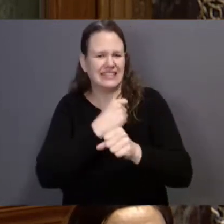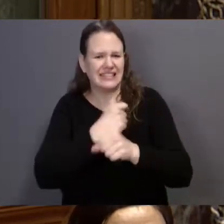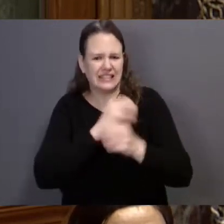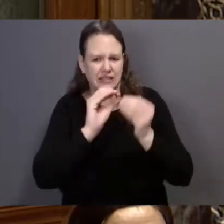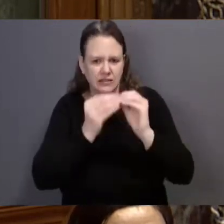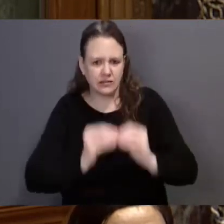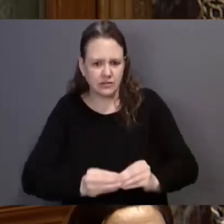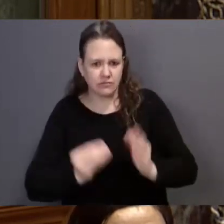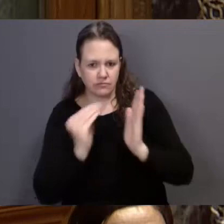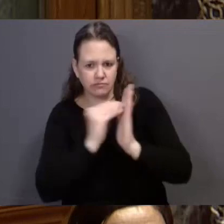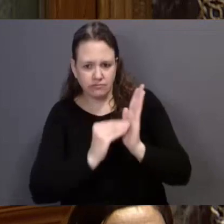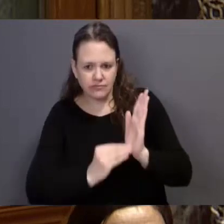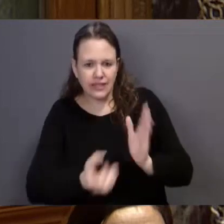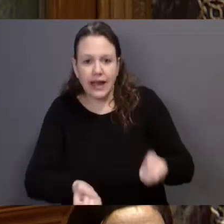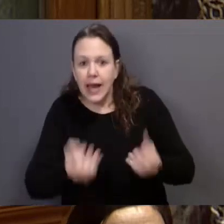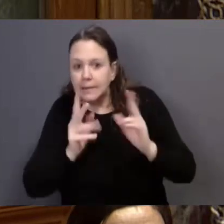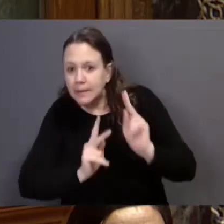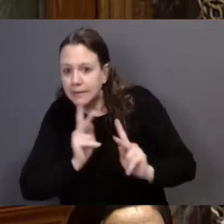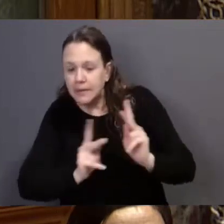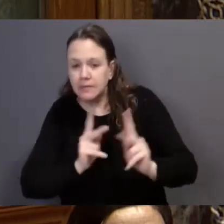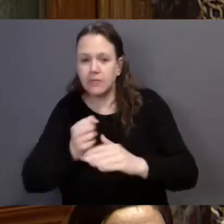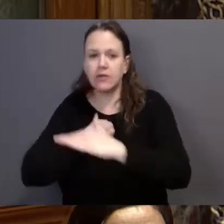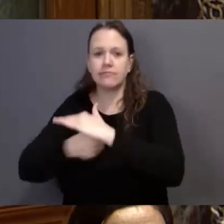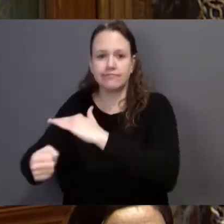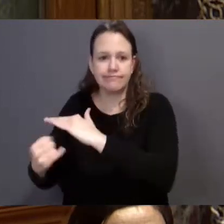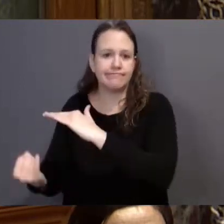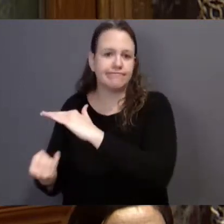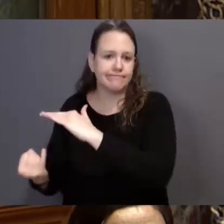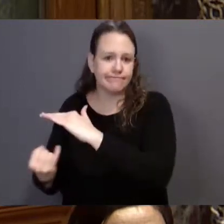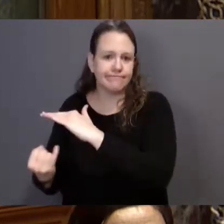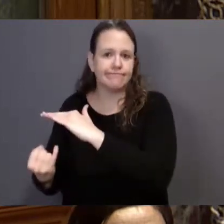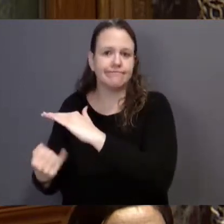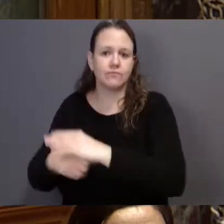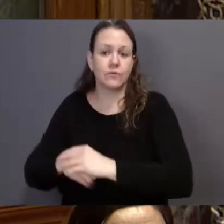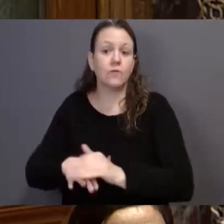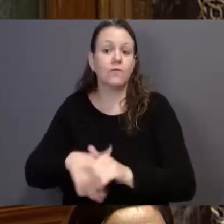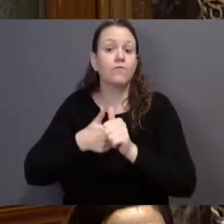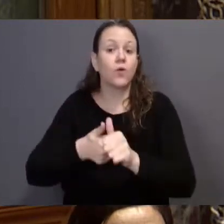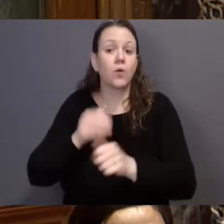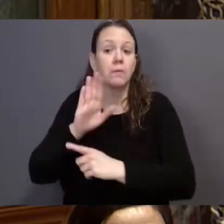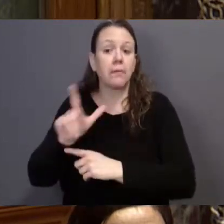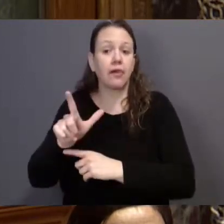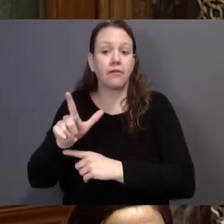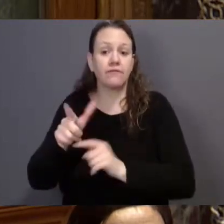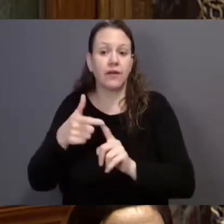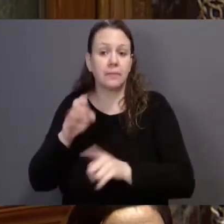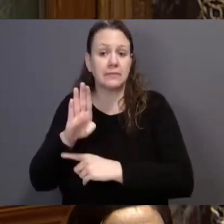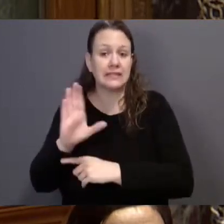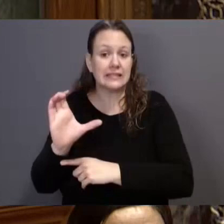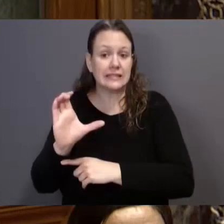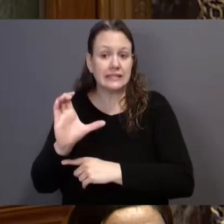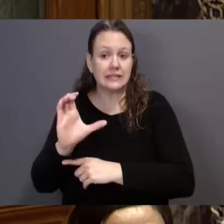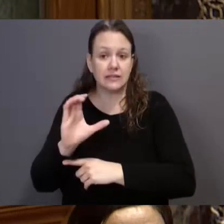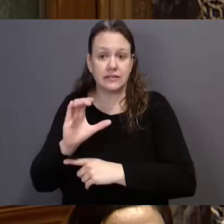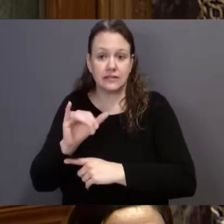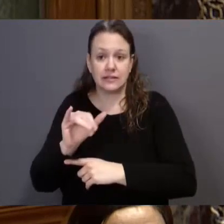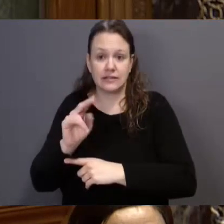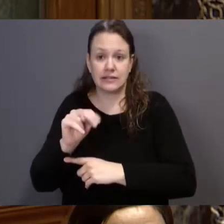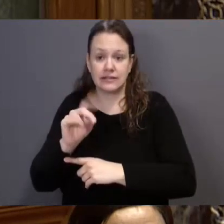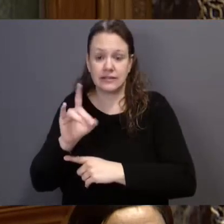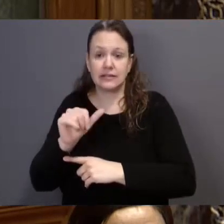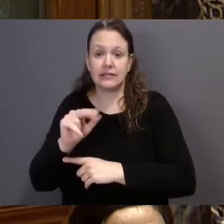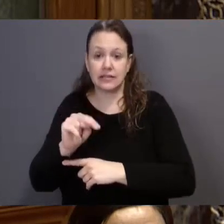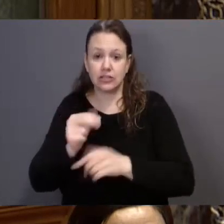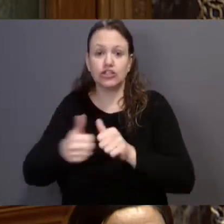the advocacy from the Union of B.C. Indian Chiefs, the B.C. Ombudsperson, the B.C. Representative for Children and Youth, and a decision from the